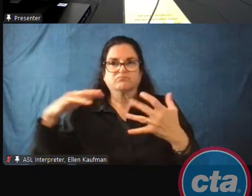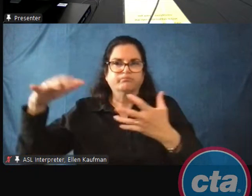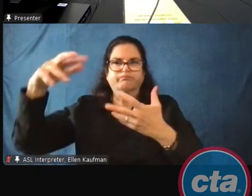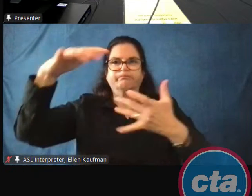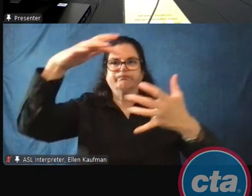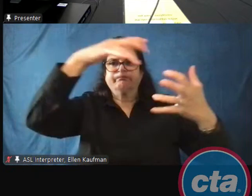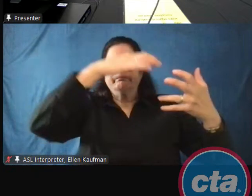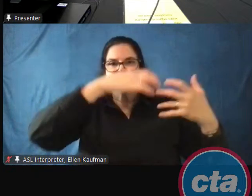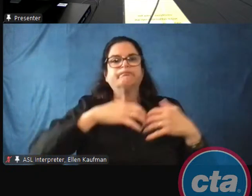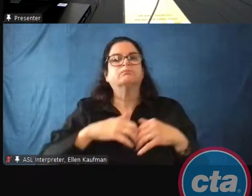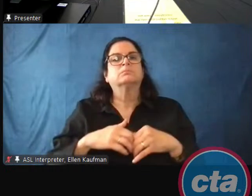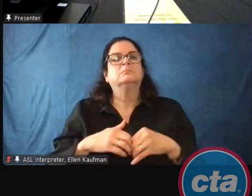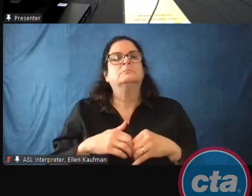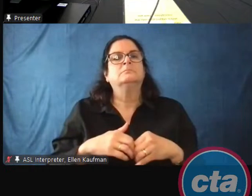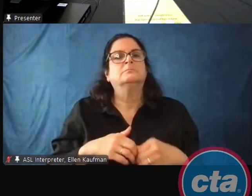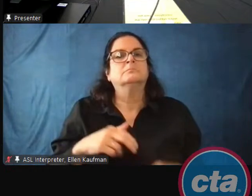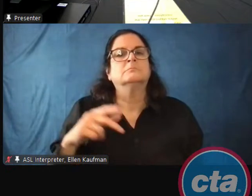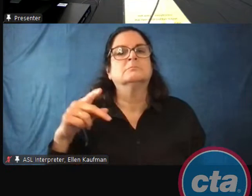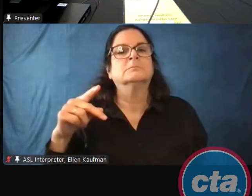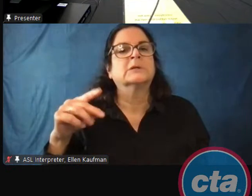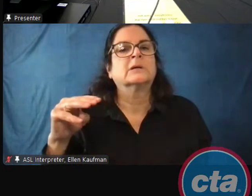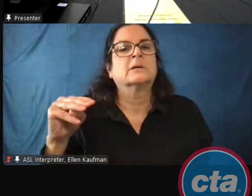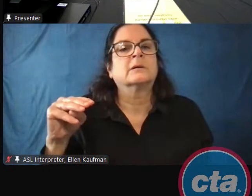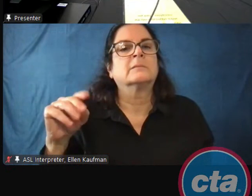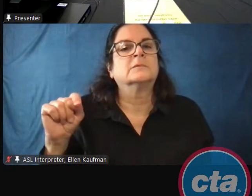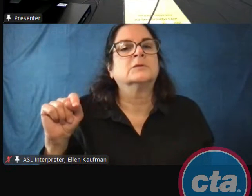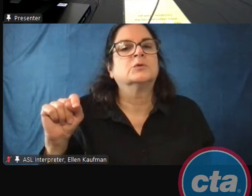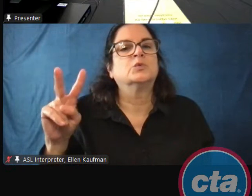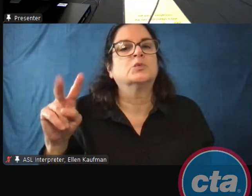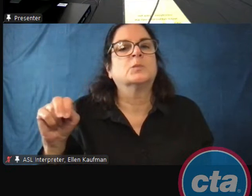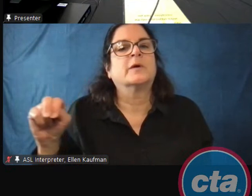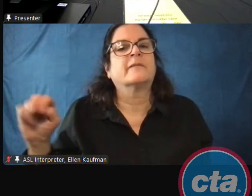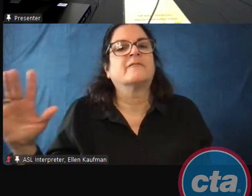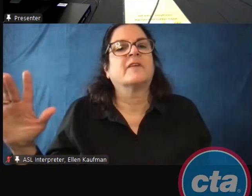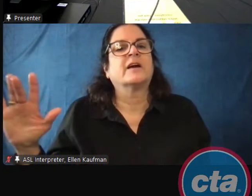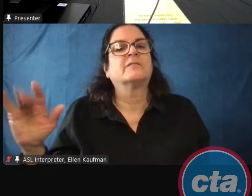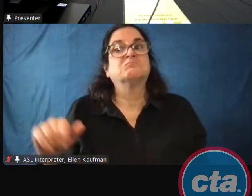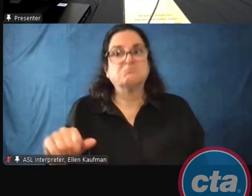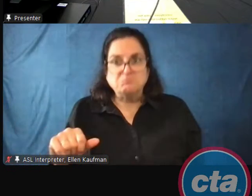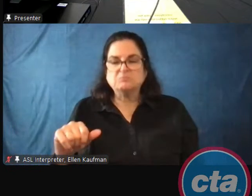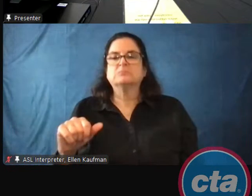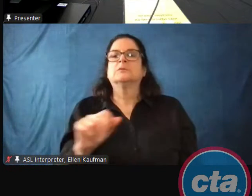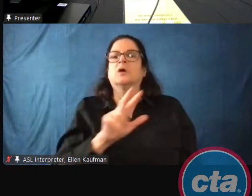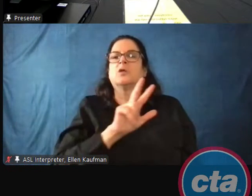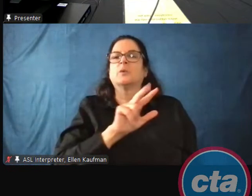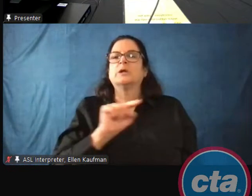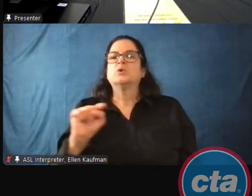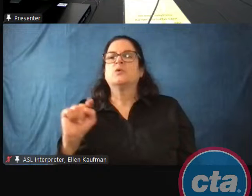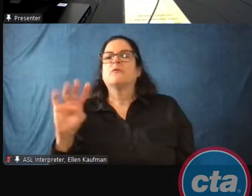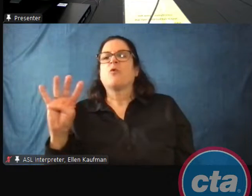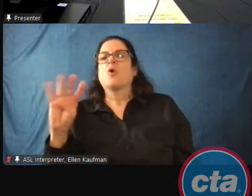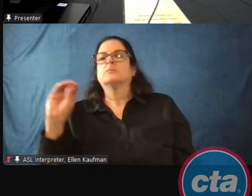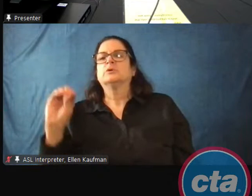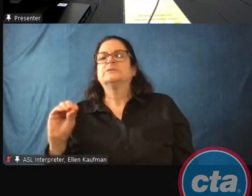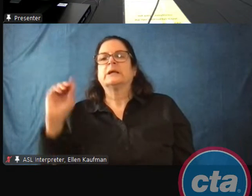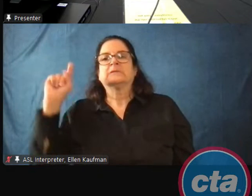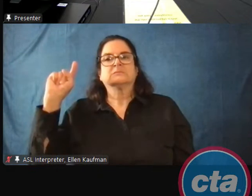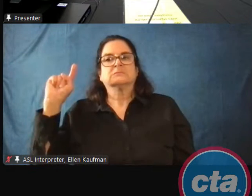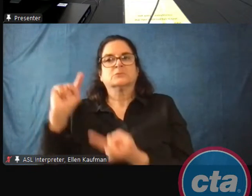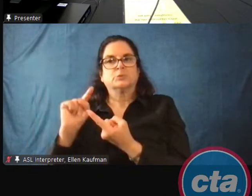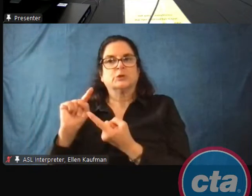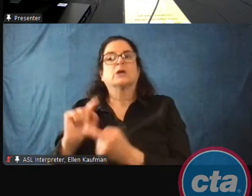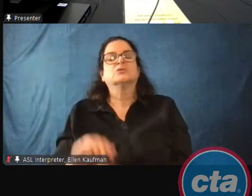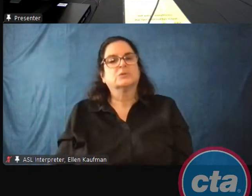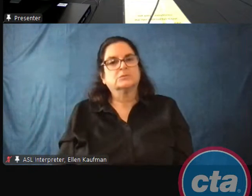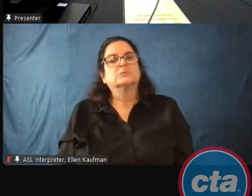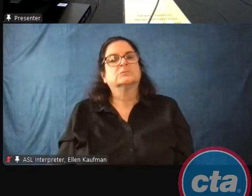PM 2.5. So in short term, we're estimating about a 3 to 4% reduction in those metrics and about a 10